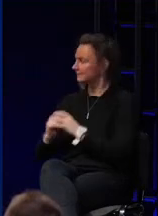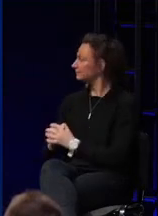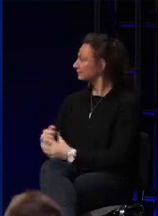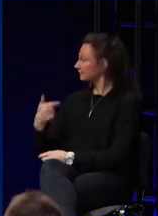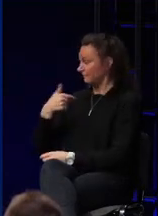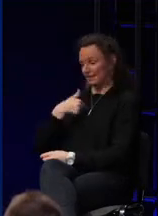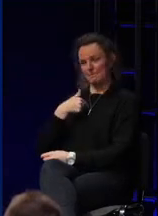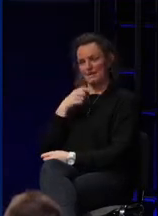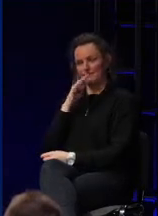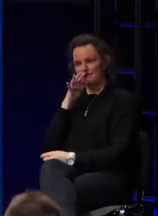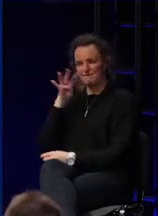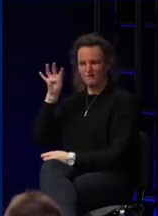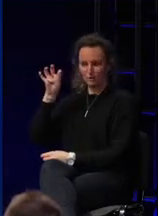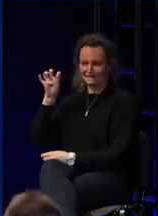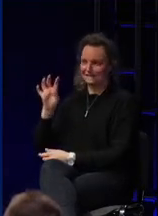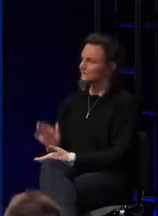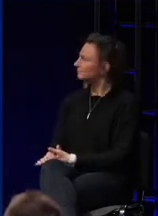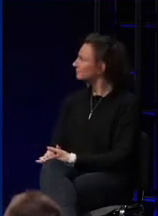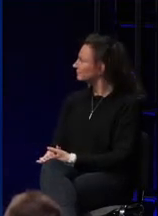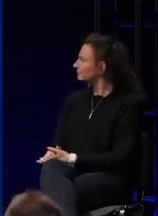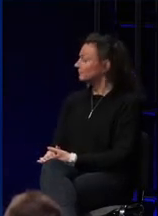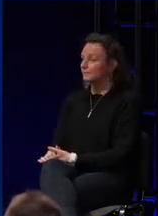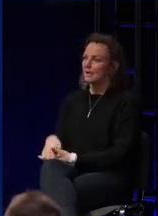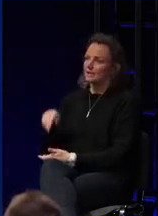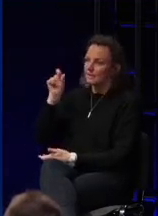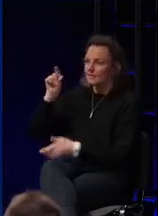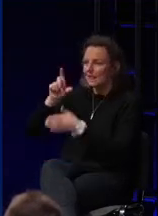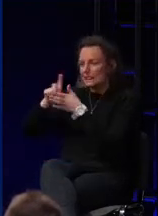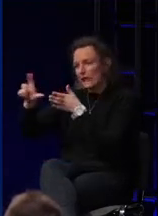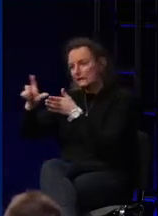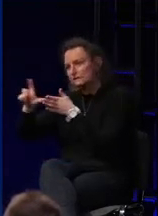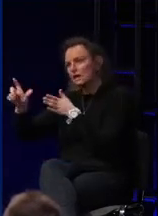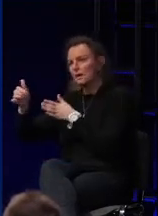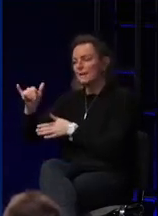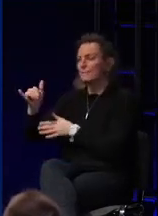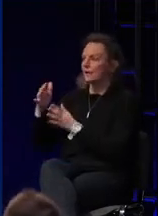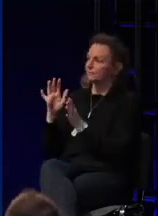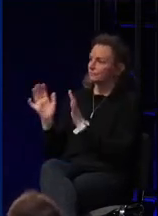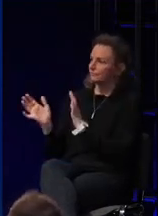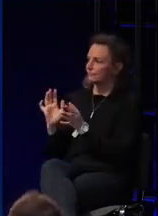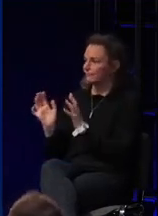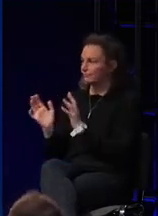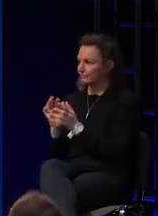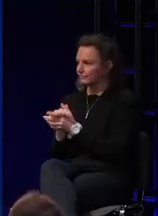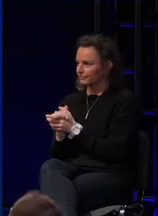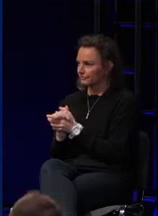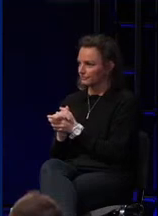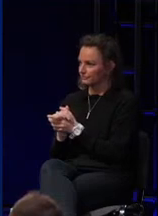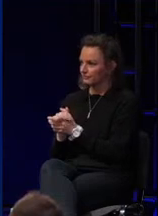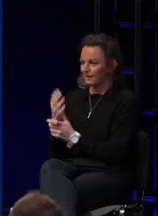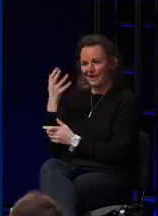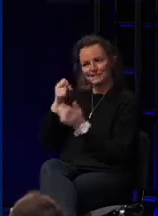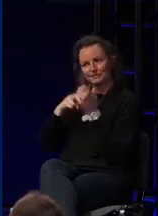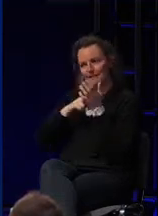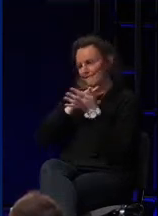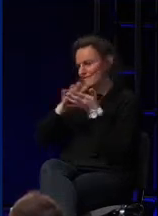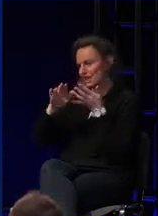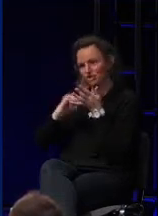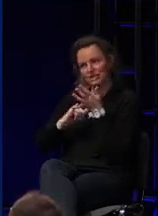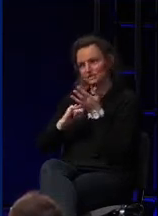14? No, I think it was a bit late. I was not, we didn't have a VHS camera, and